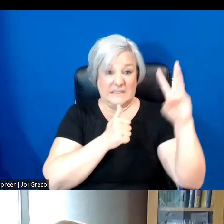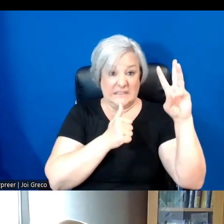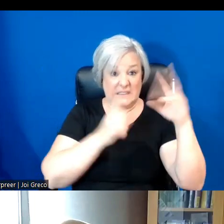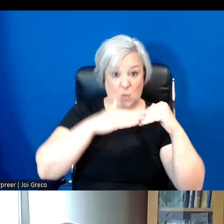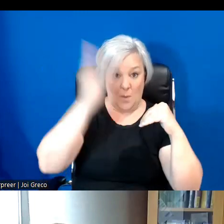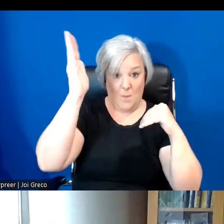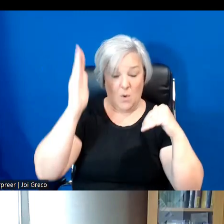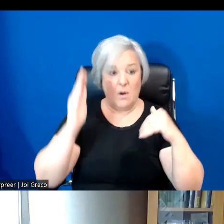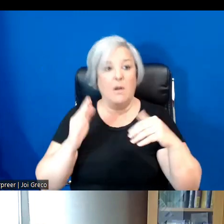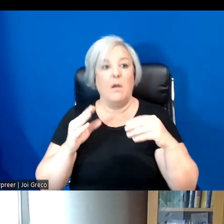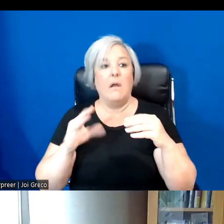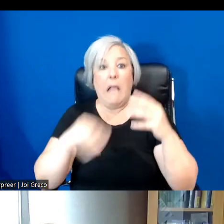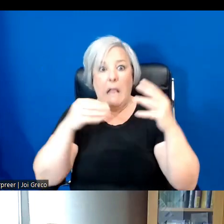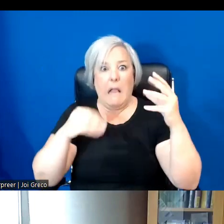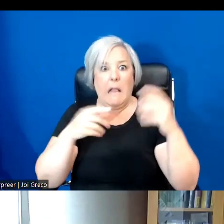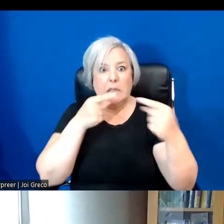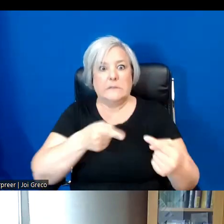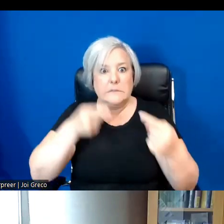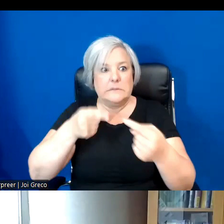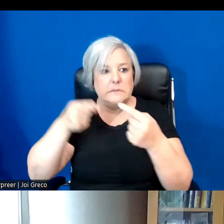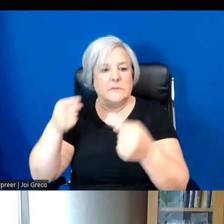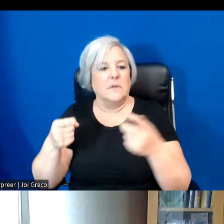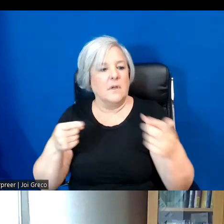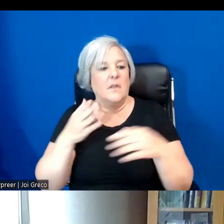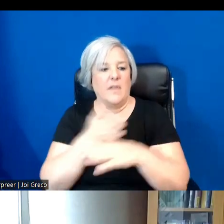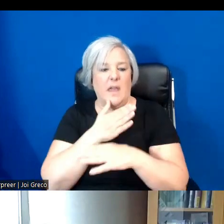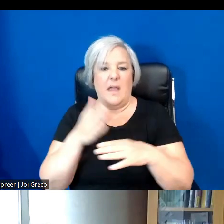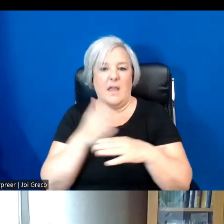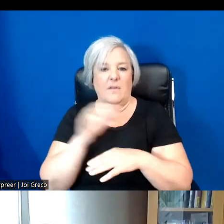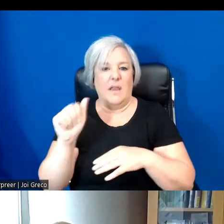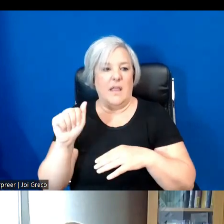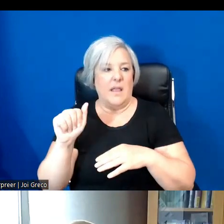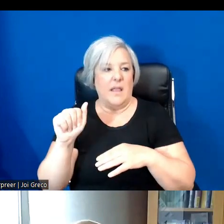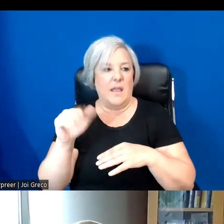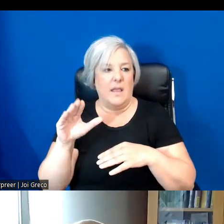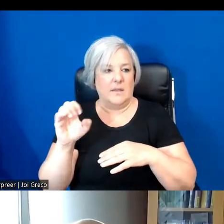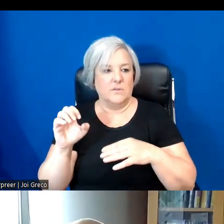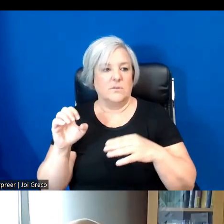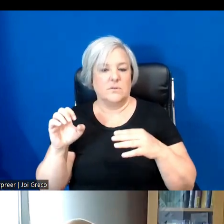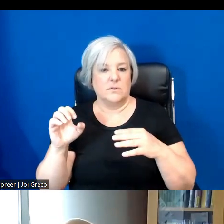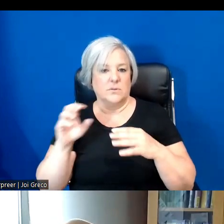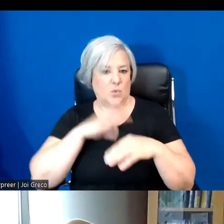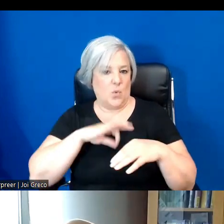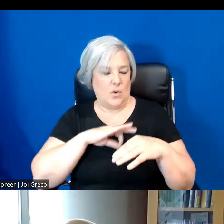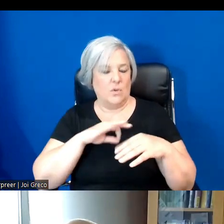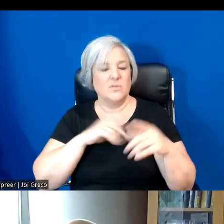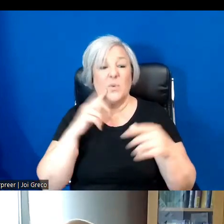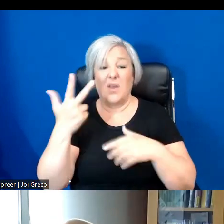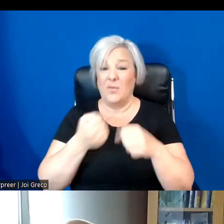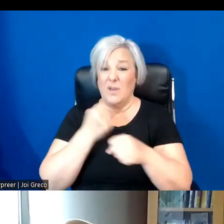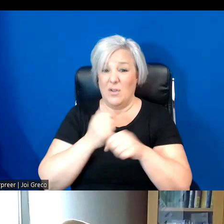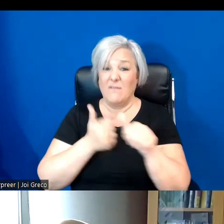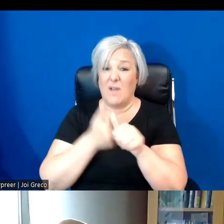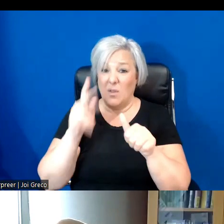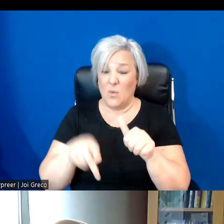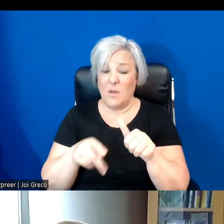mother, a systematic relative increase in the average childhood ACE score was observed. So because we have that 3-year follow-up survey and we linked to